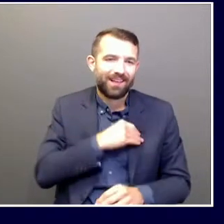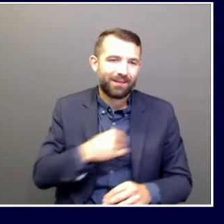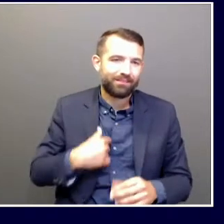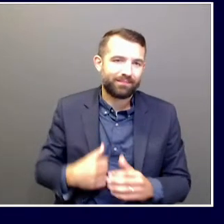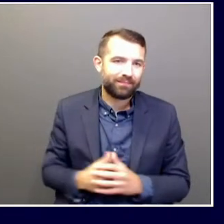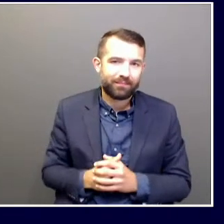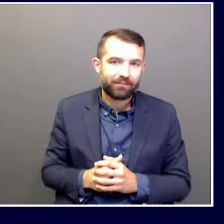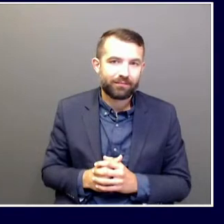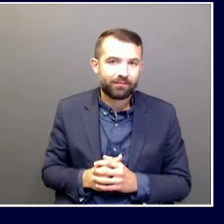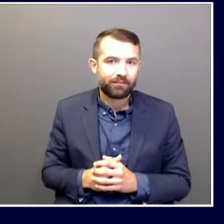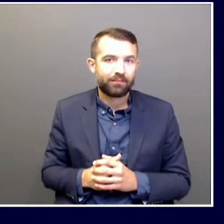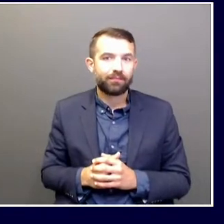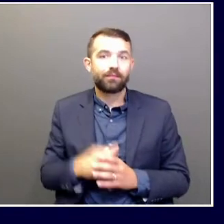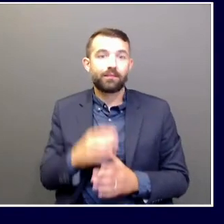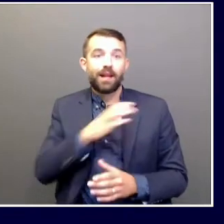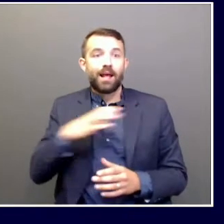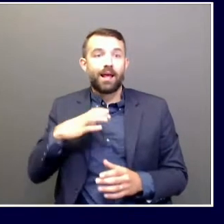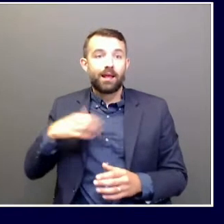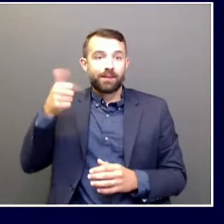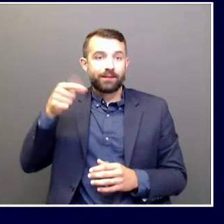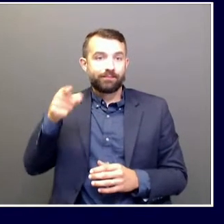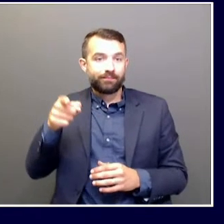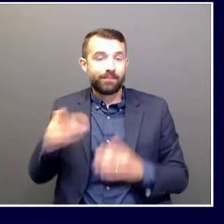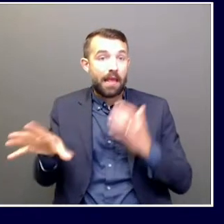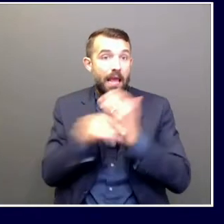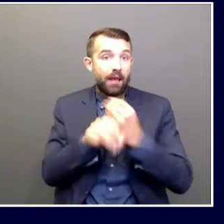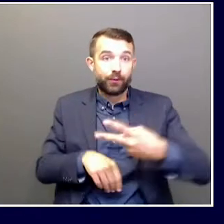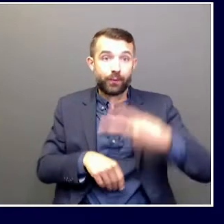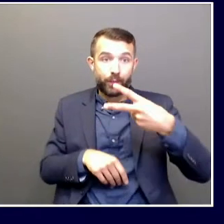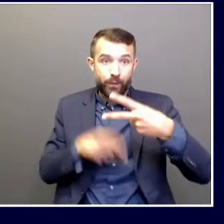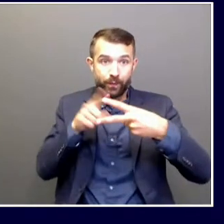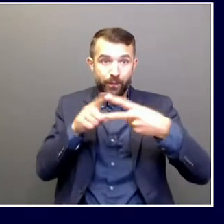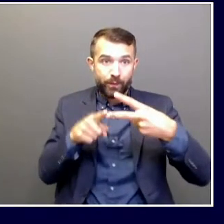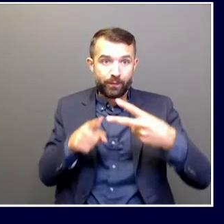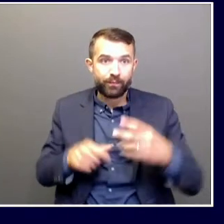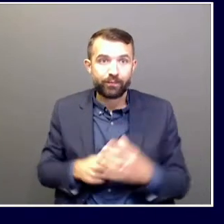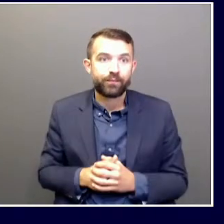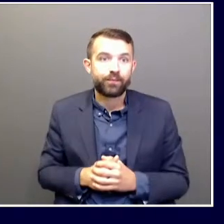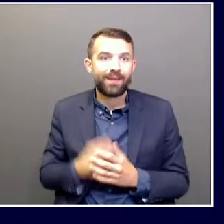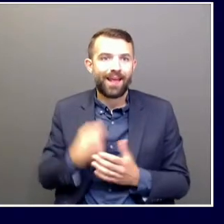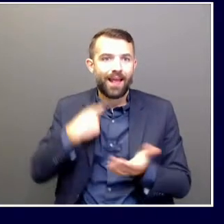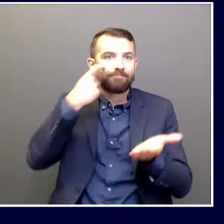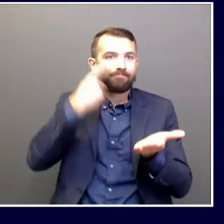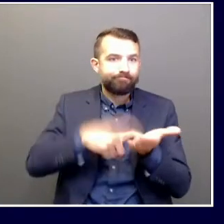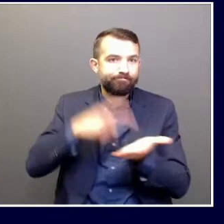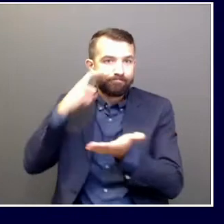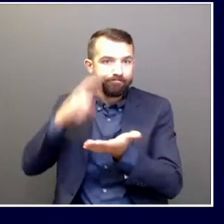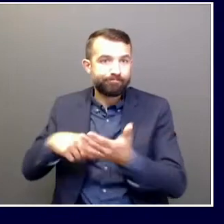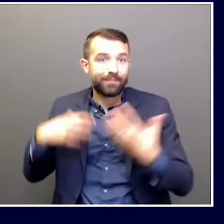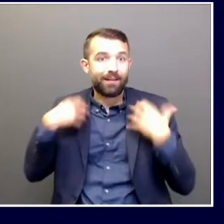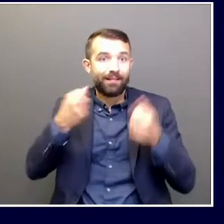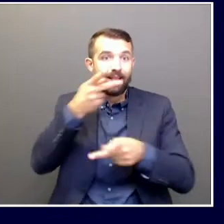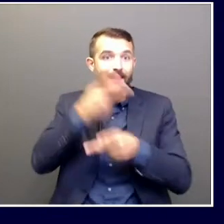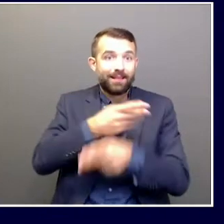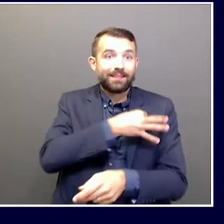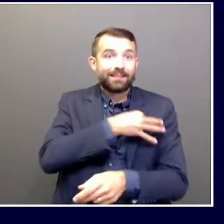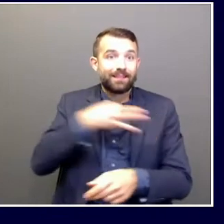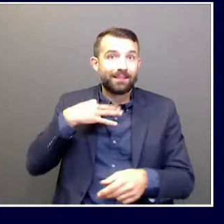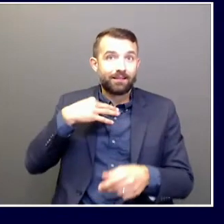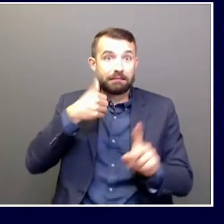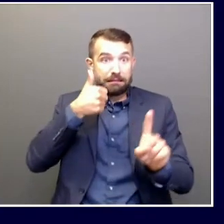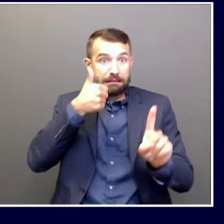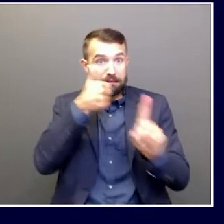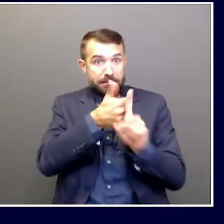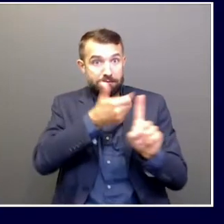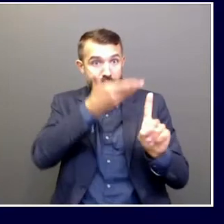just add 2 points, Governor. One is that we also recognize that our healthcare workers themselves are at risk. I mean, as a reminder,